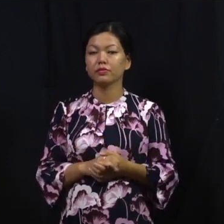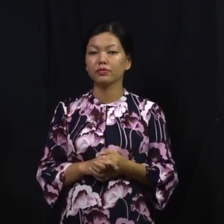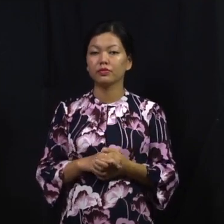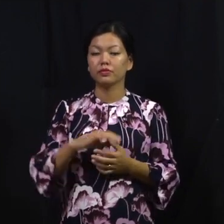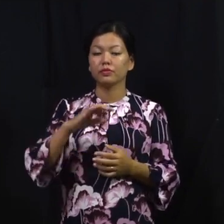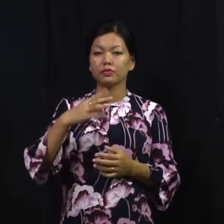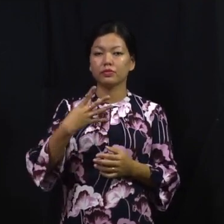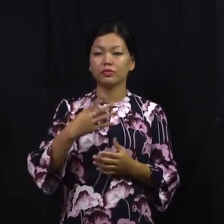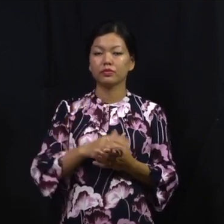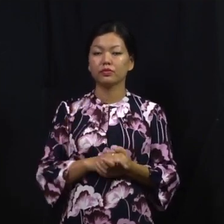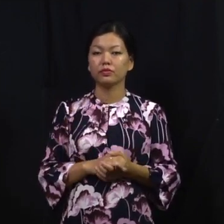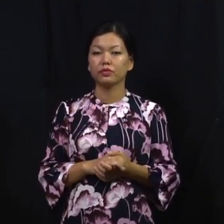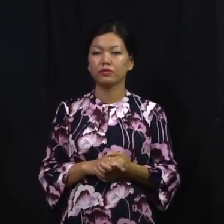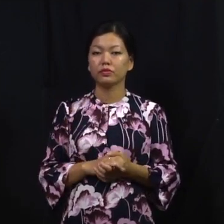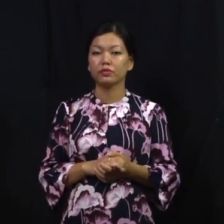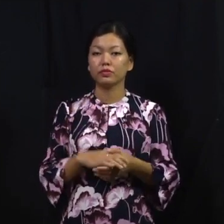4, we have